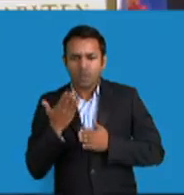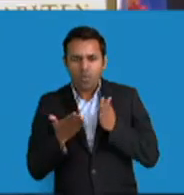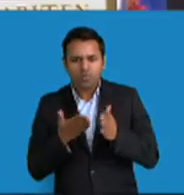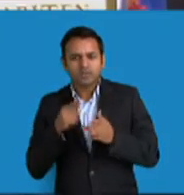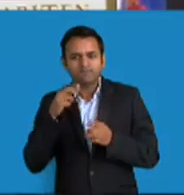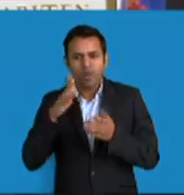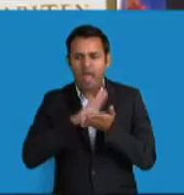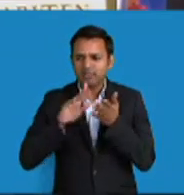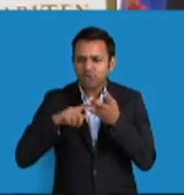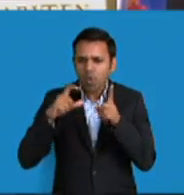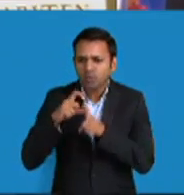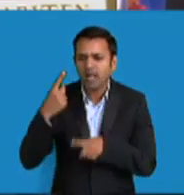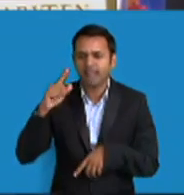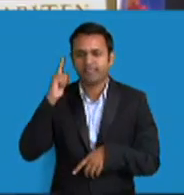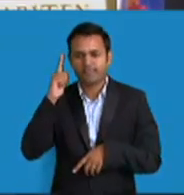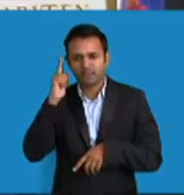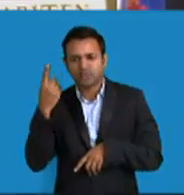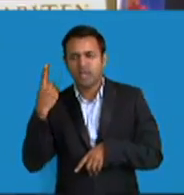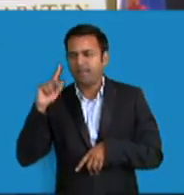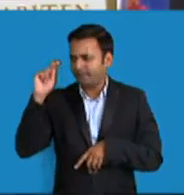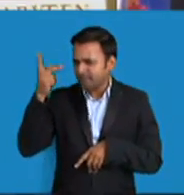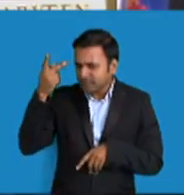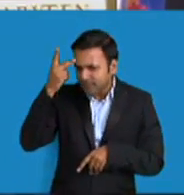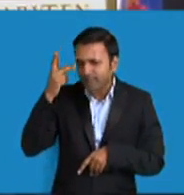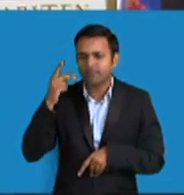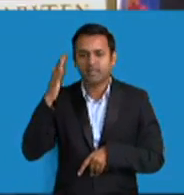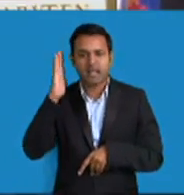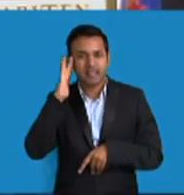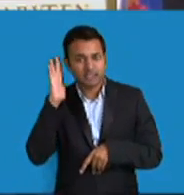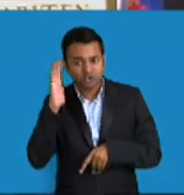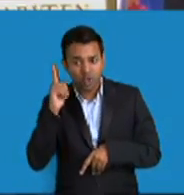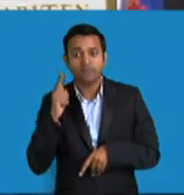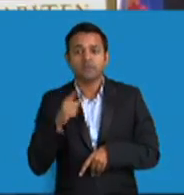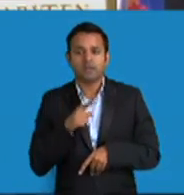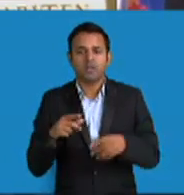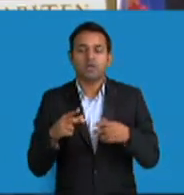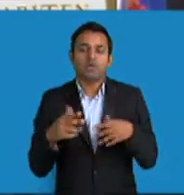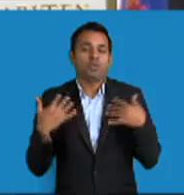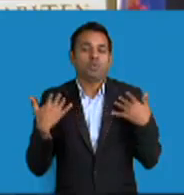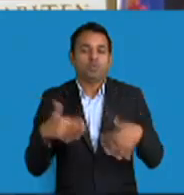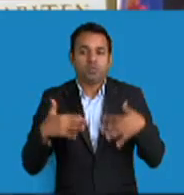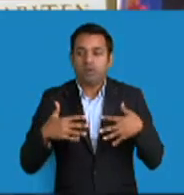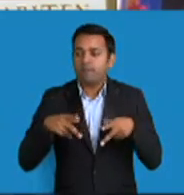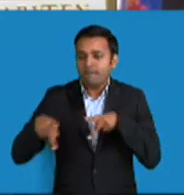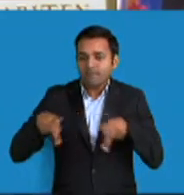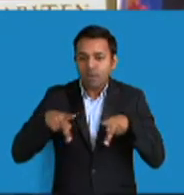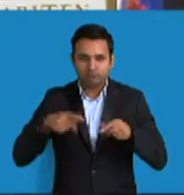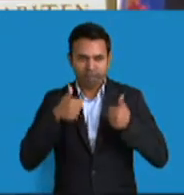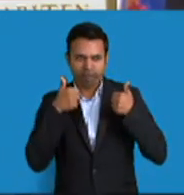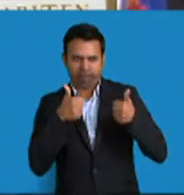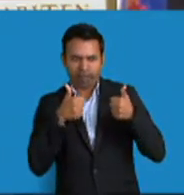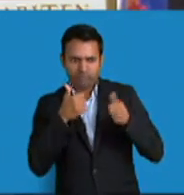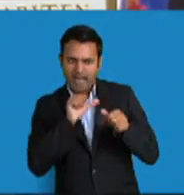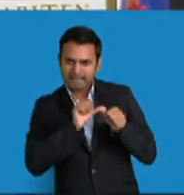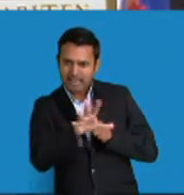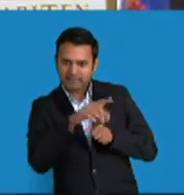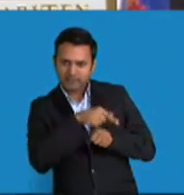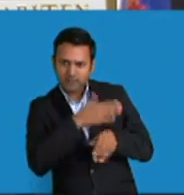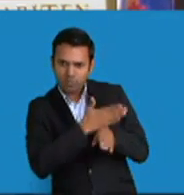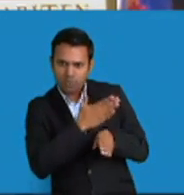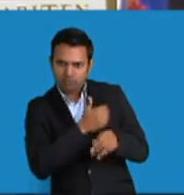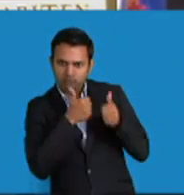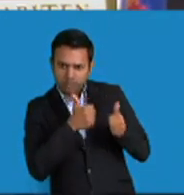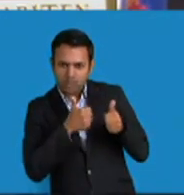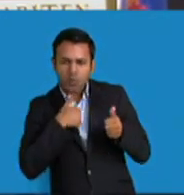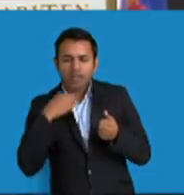for those schools with outstanding performance of the last 2 years. But we thought that we will give